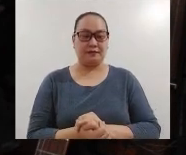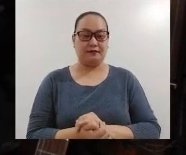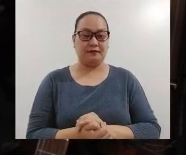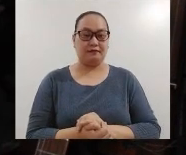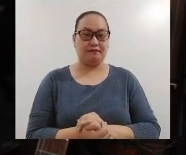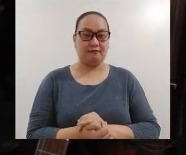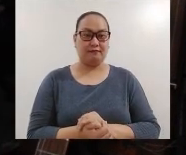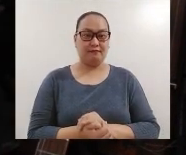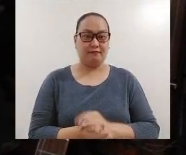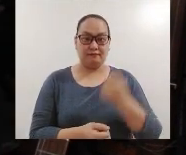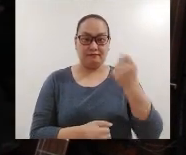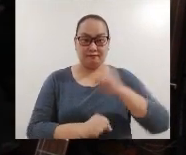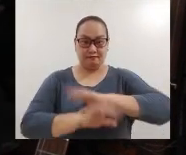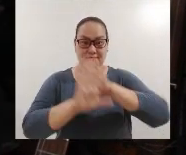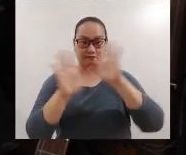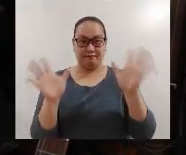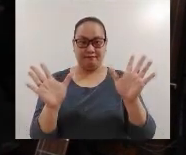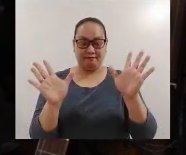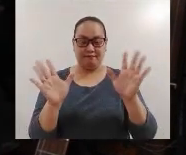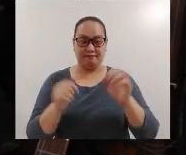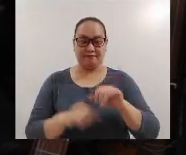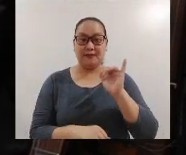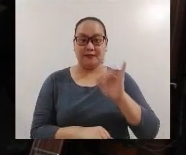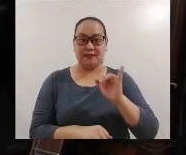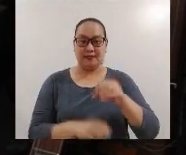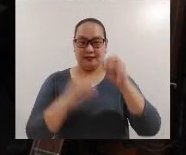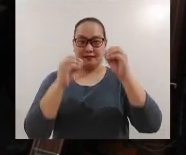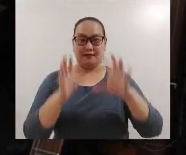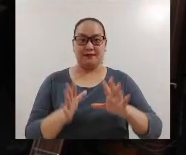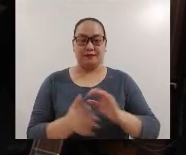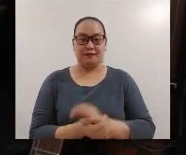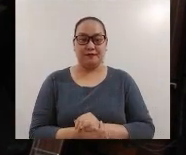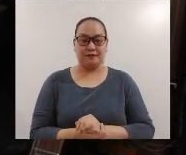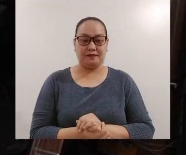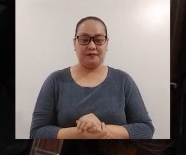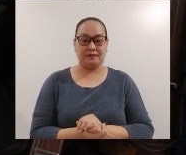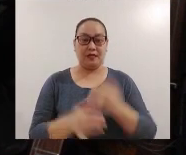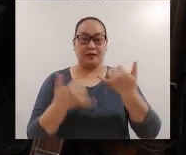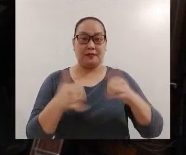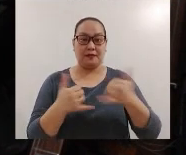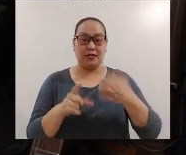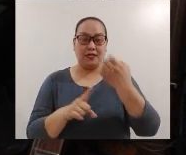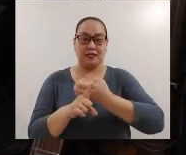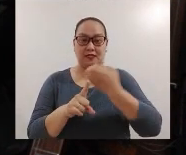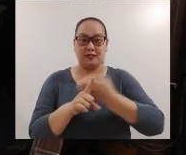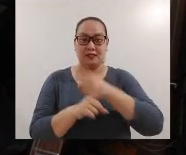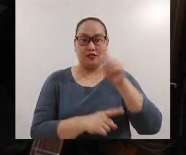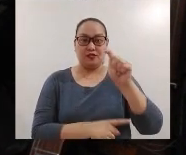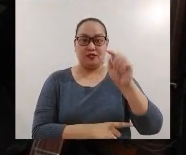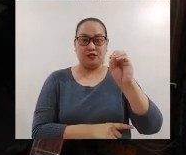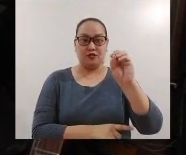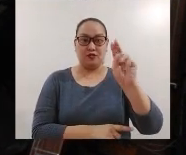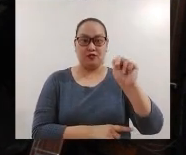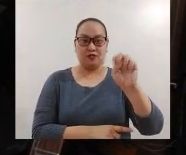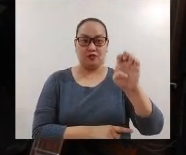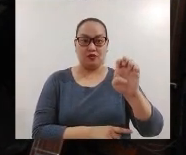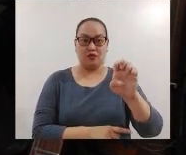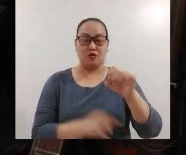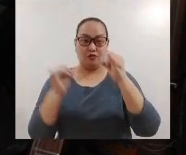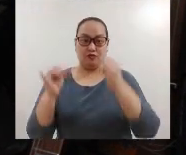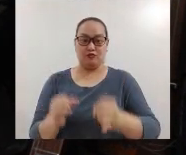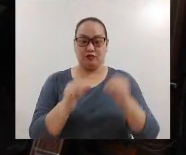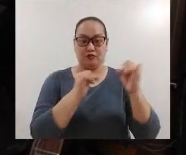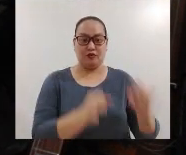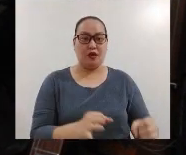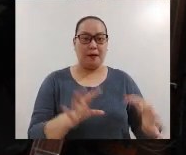Okay, is that clear? Yes, sir. Playing each tone individually in a chord is called broken